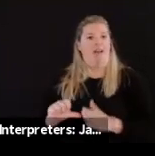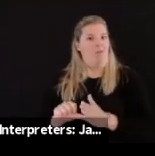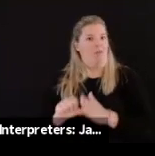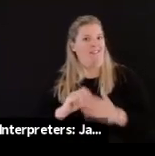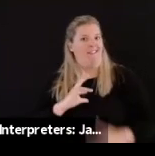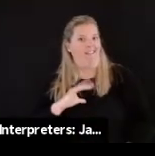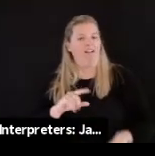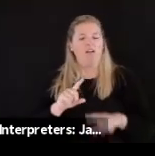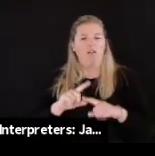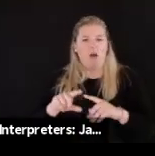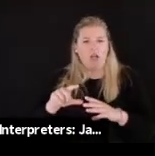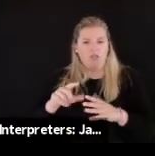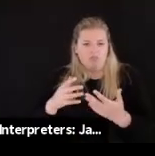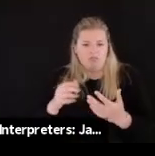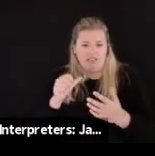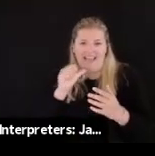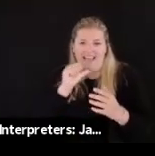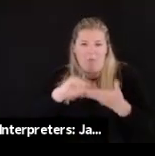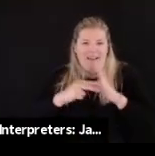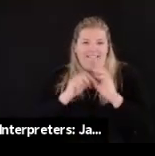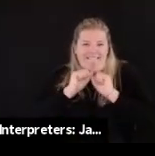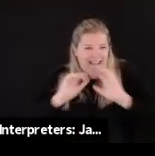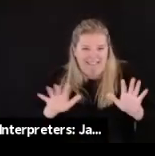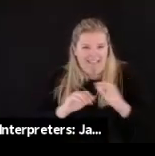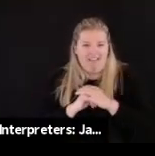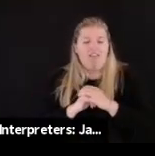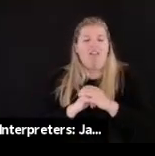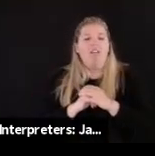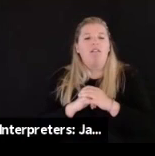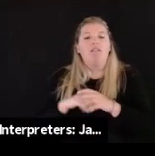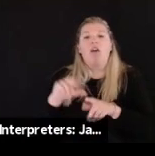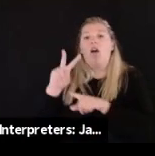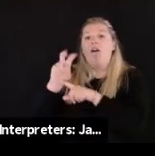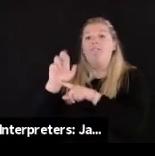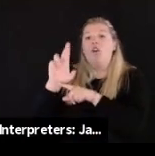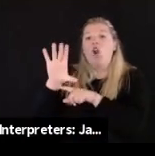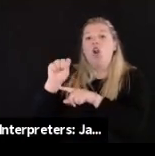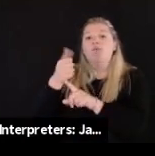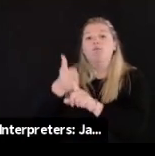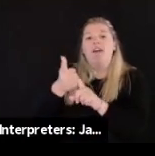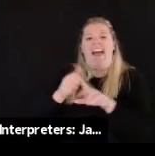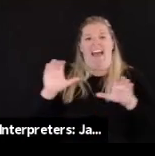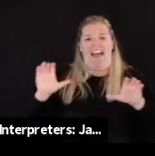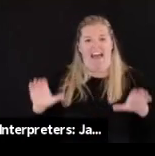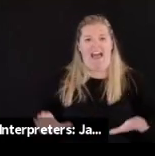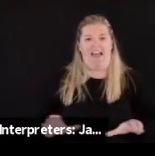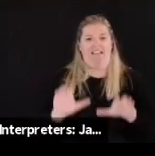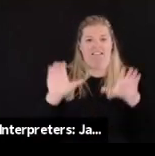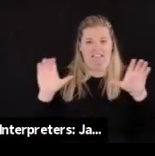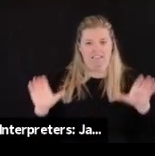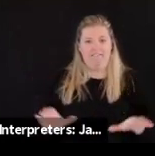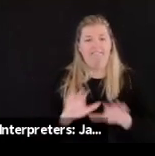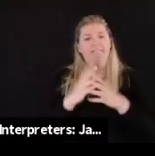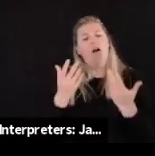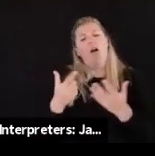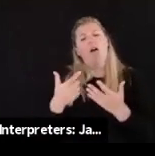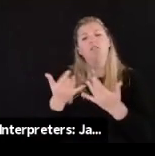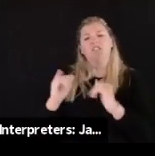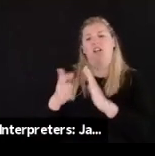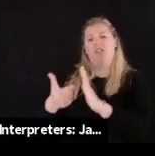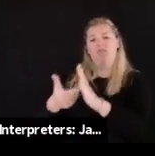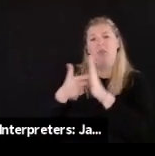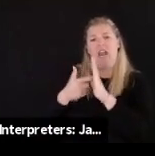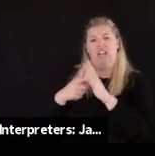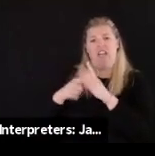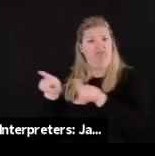mean anything in practice. But verbs, they say, are active. no less demanding, but requiring